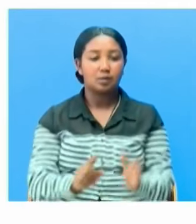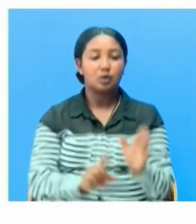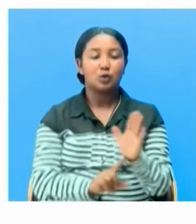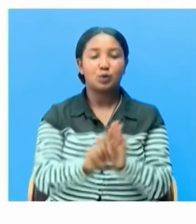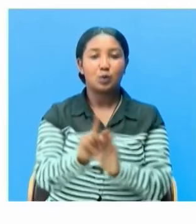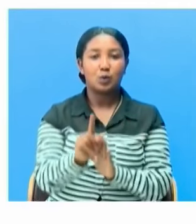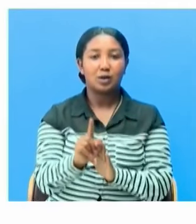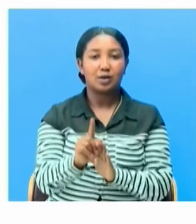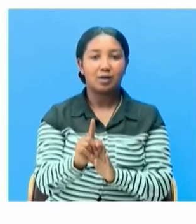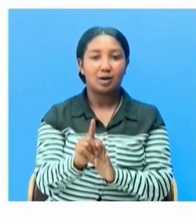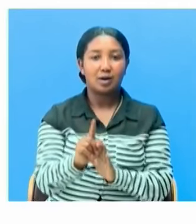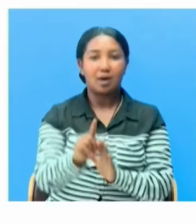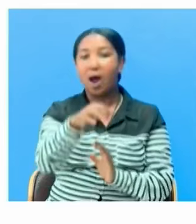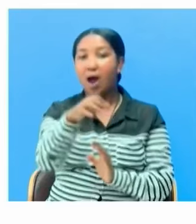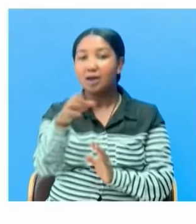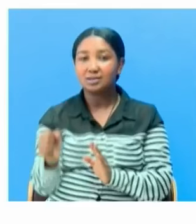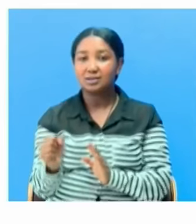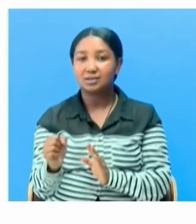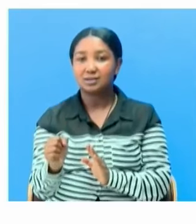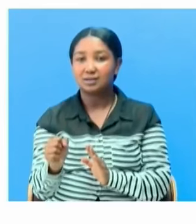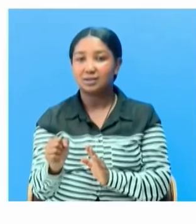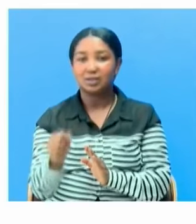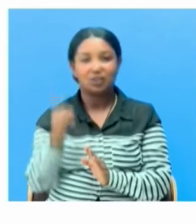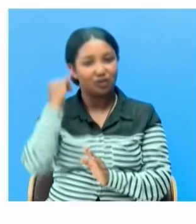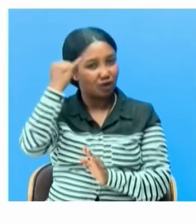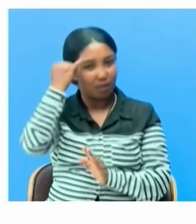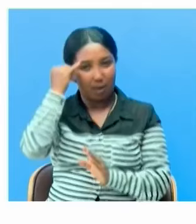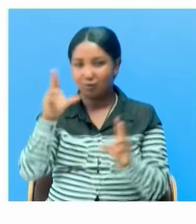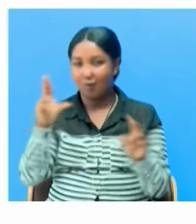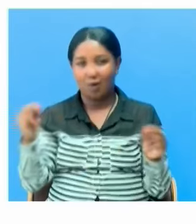tall as Jamal.